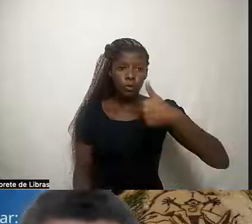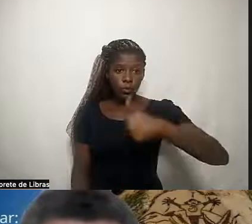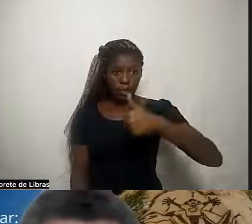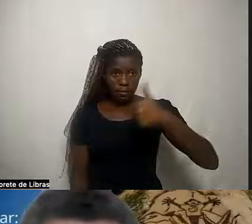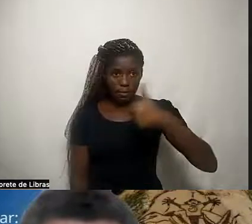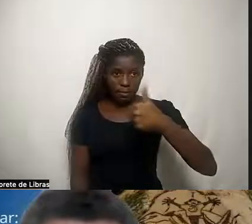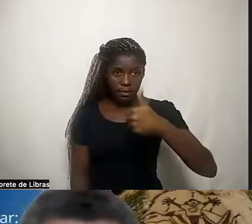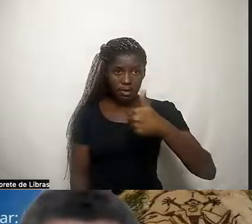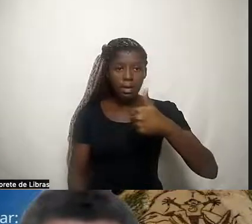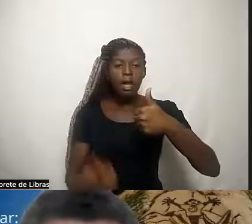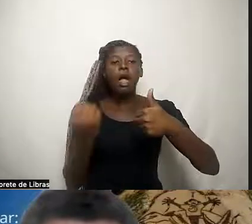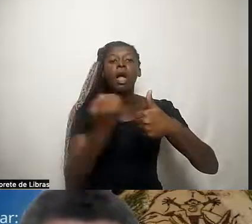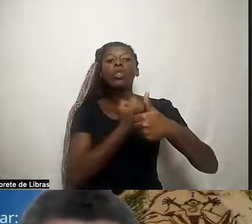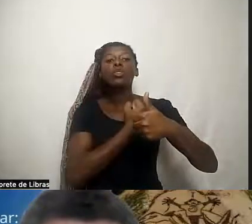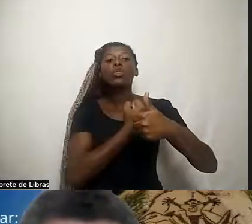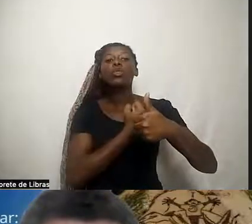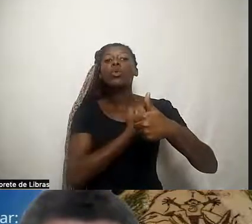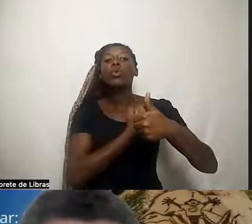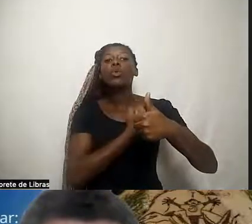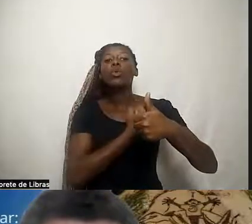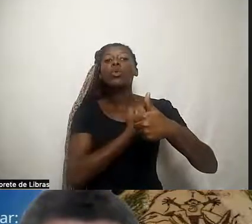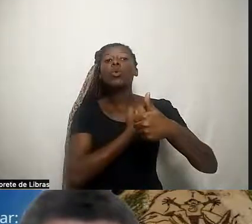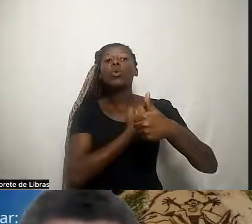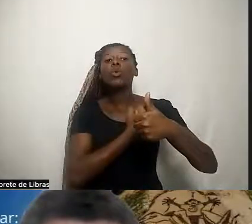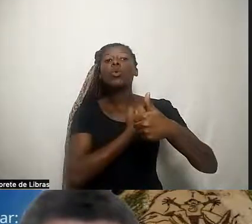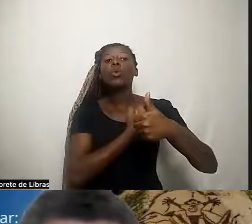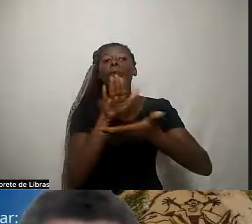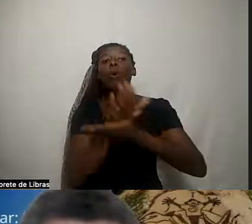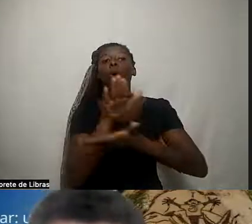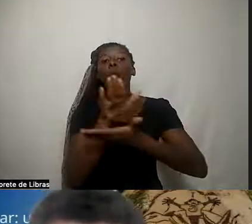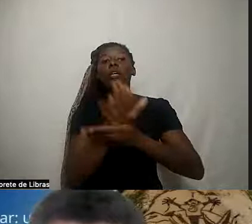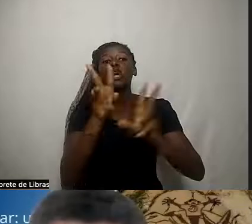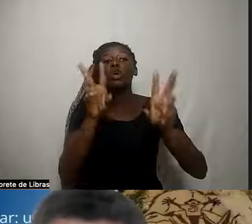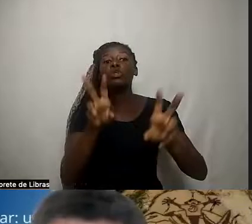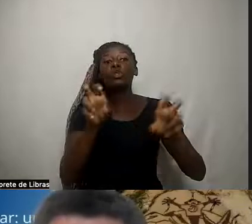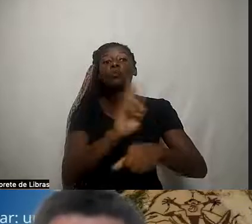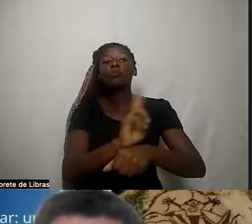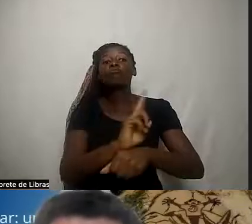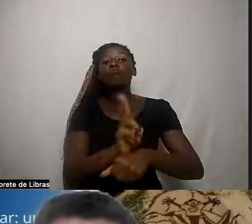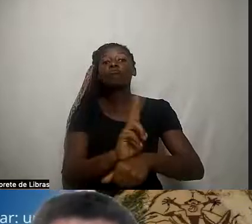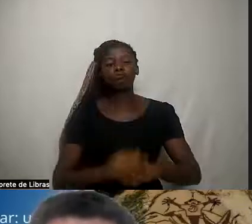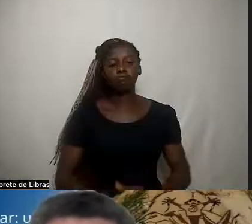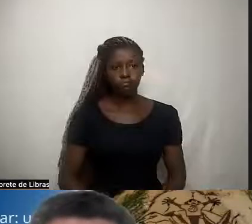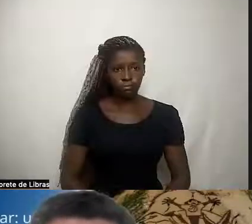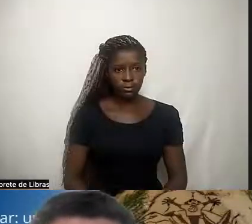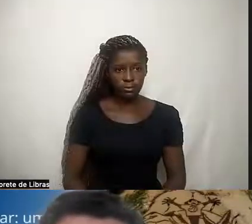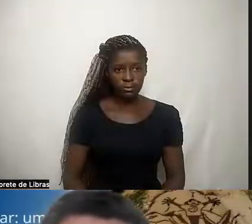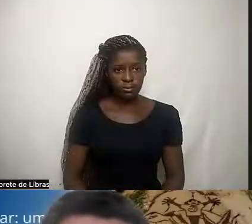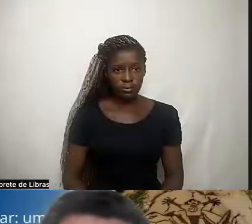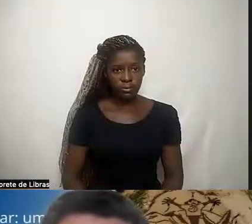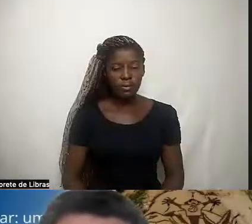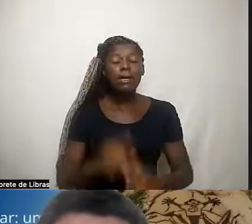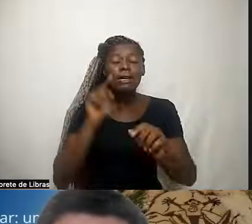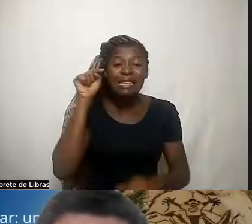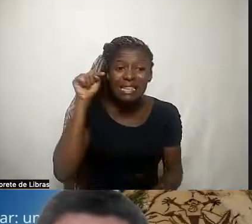one is the number of publications applied to the conservation